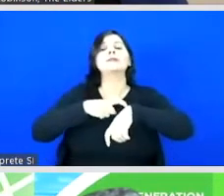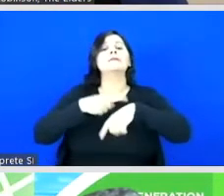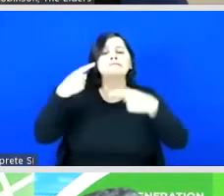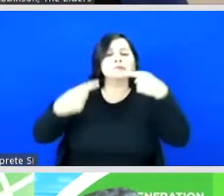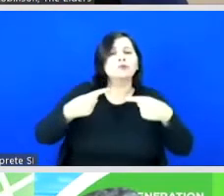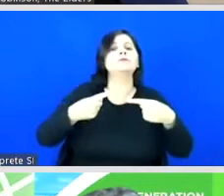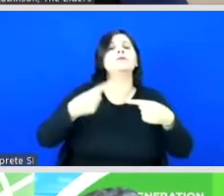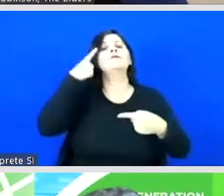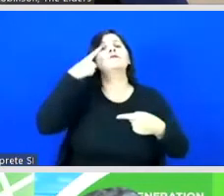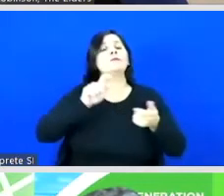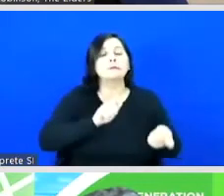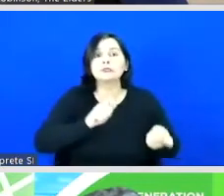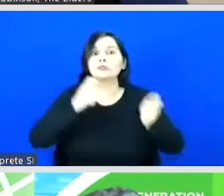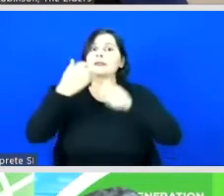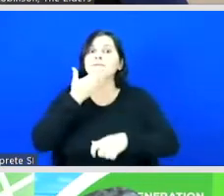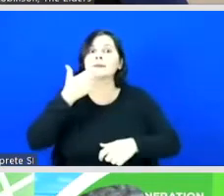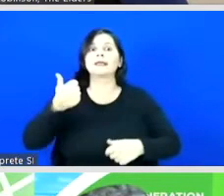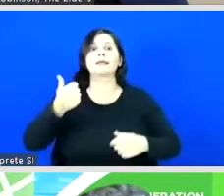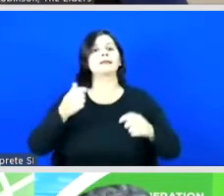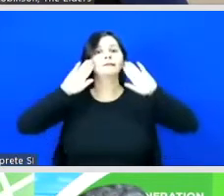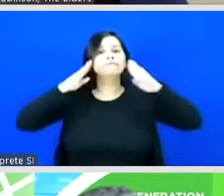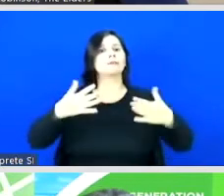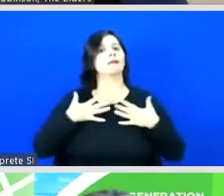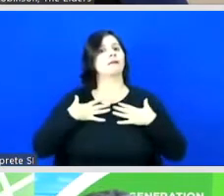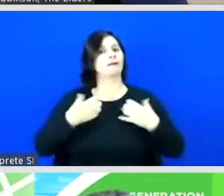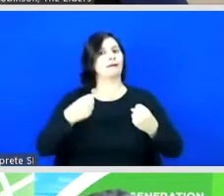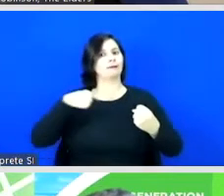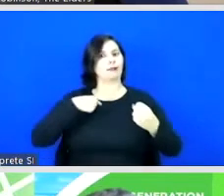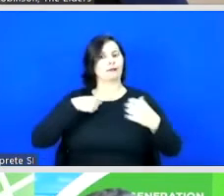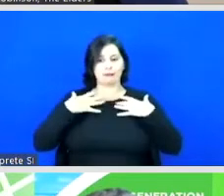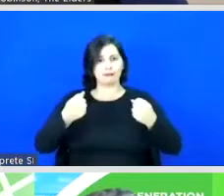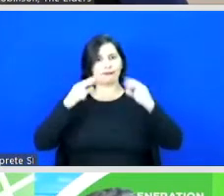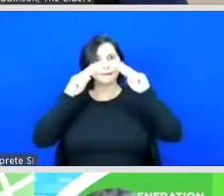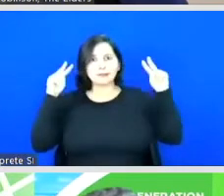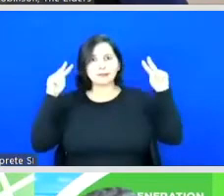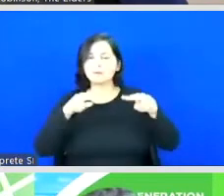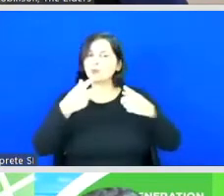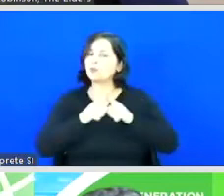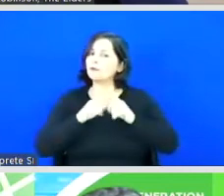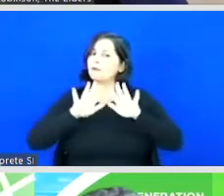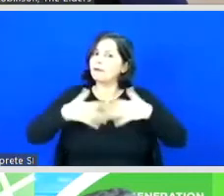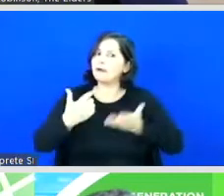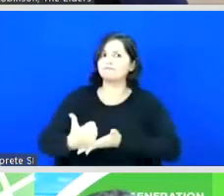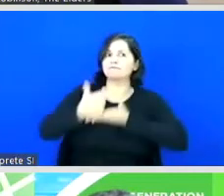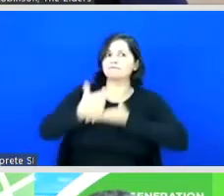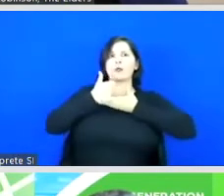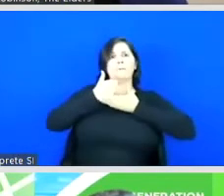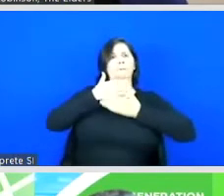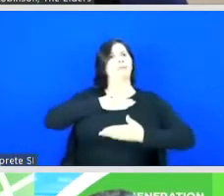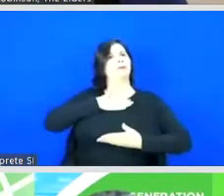to rebuild, build back, or build forward, as was said, which I think is a very much better